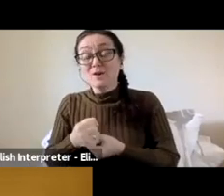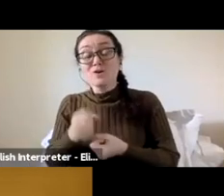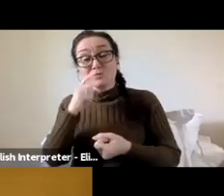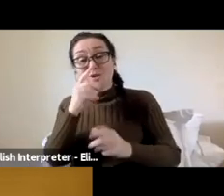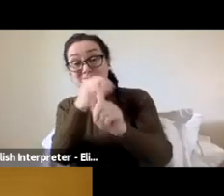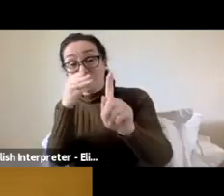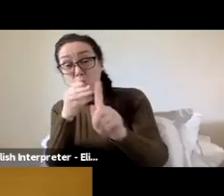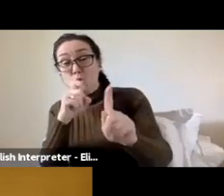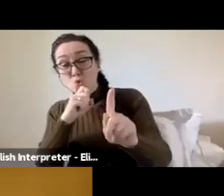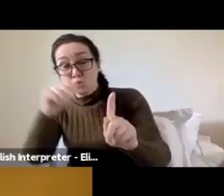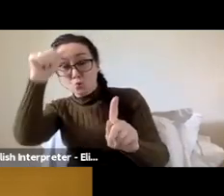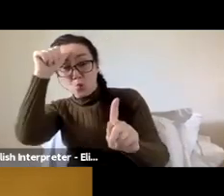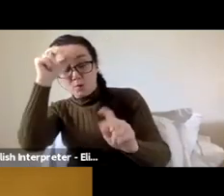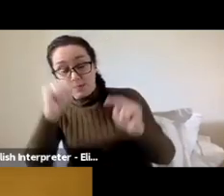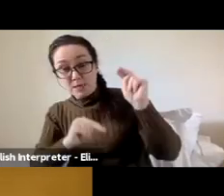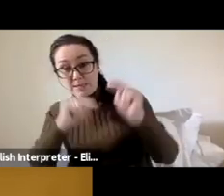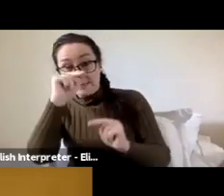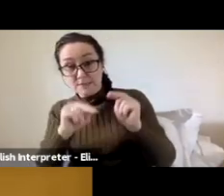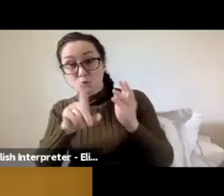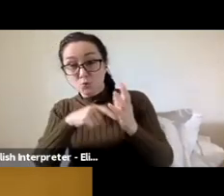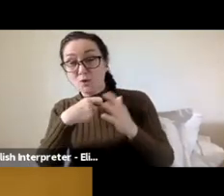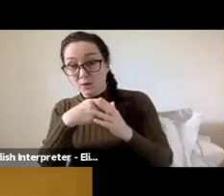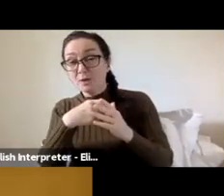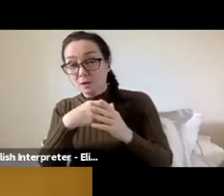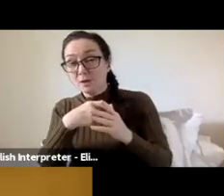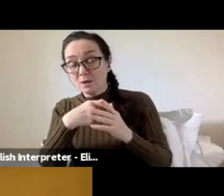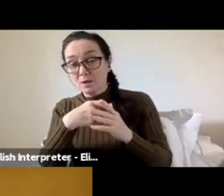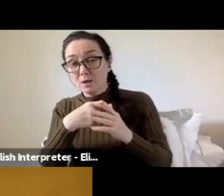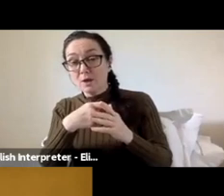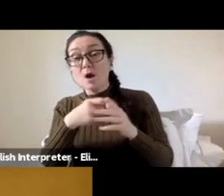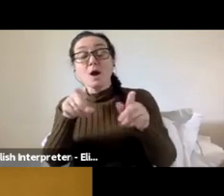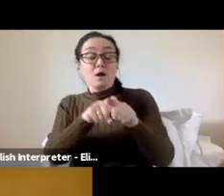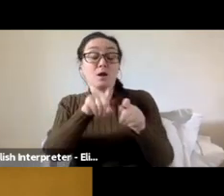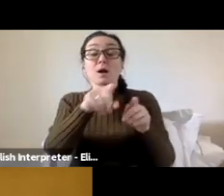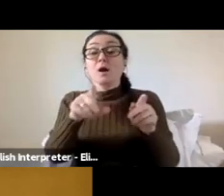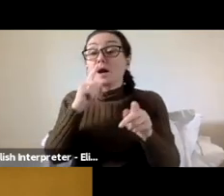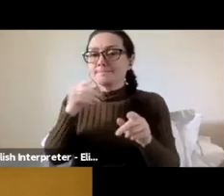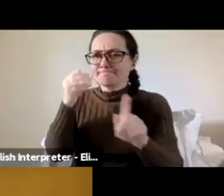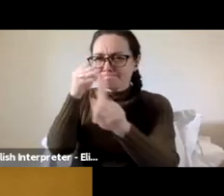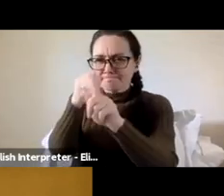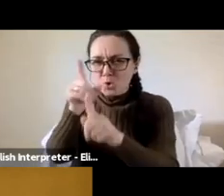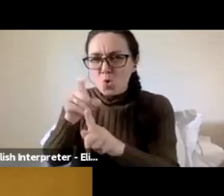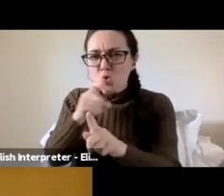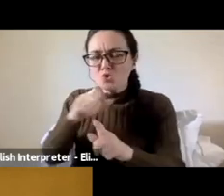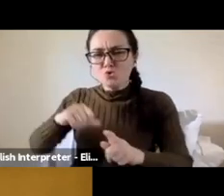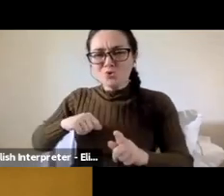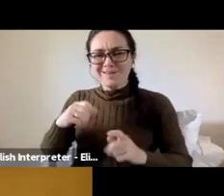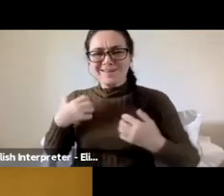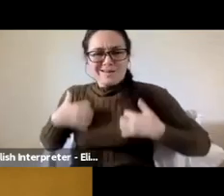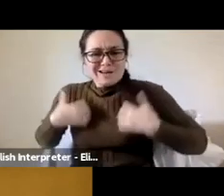the countries that are looking at the issues that you are interested in. That is the UPR